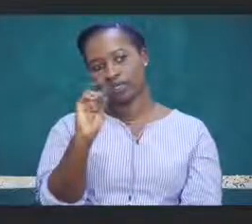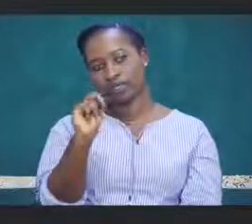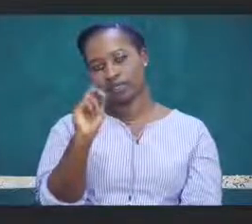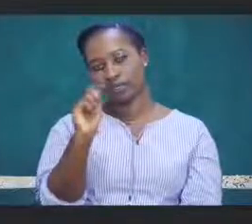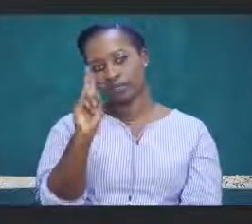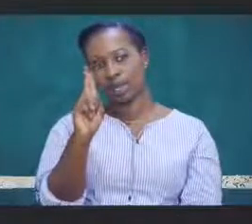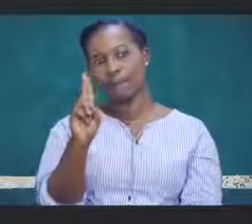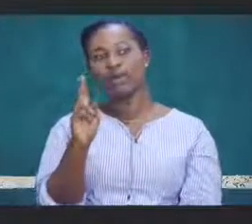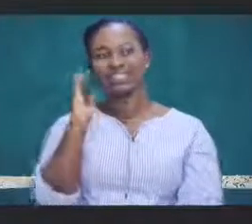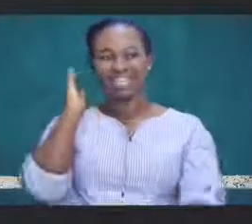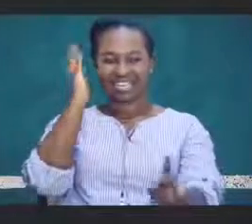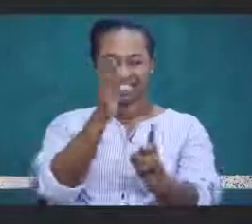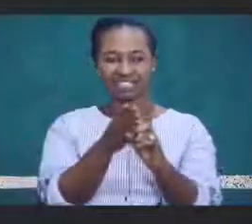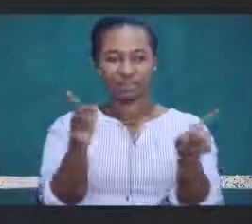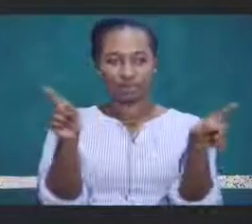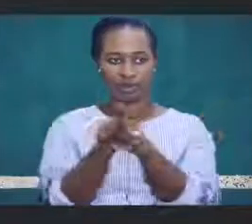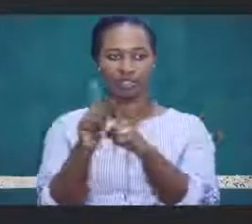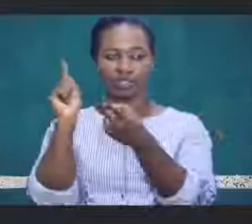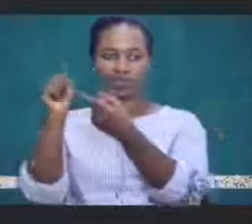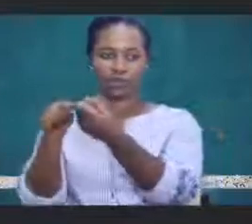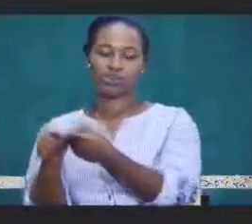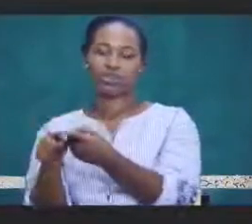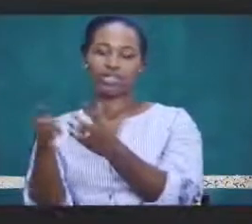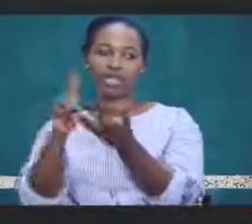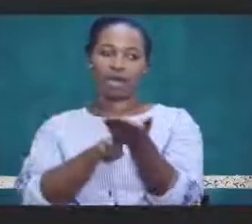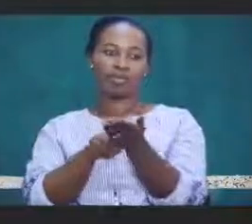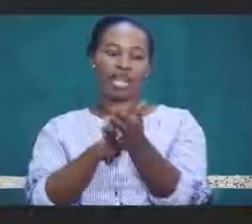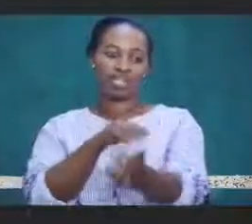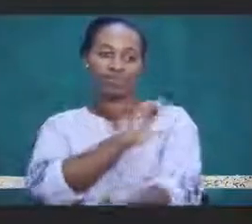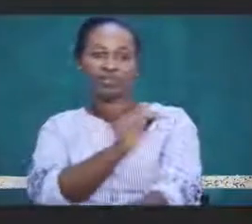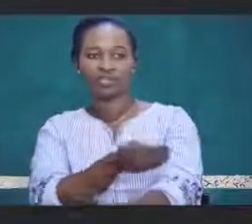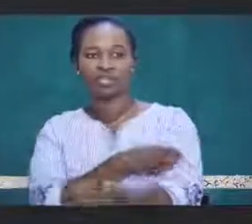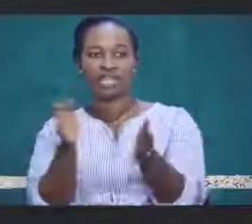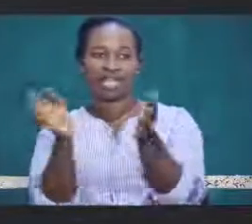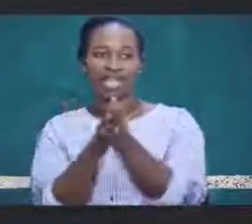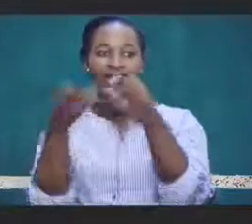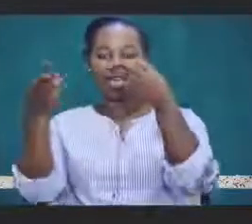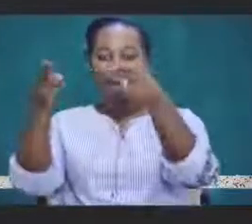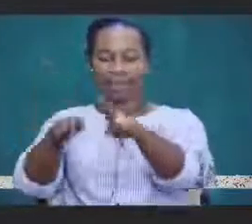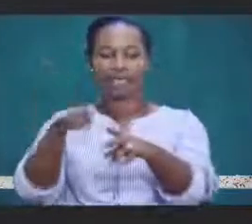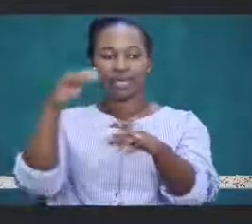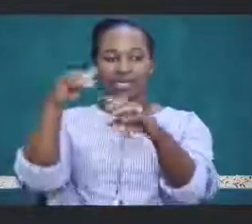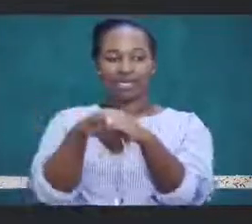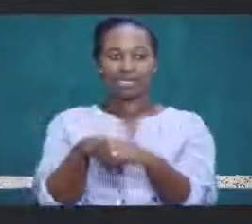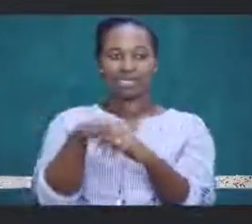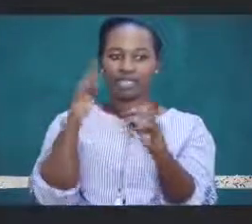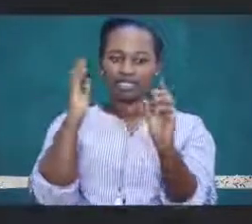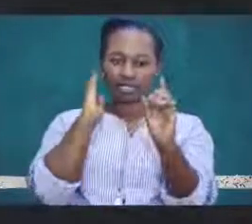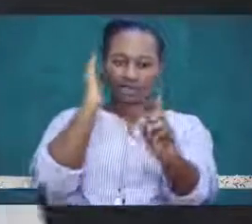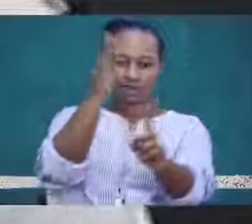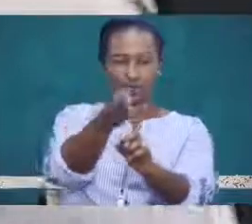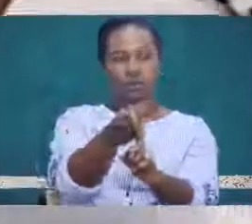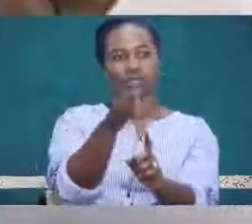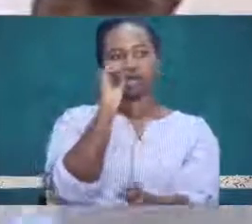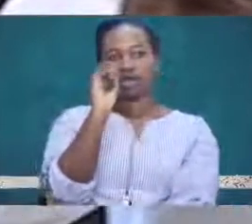proportional to the applied force, and it takes place in the direction of the force. That is